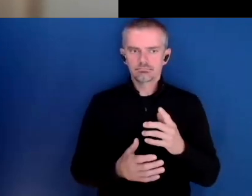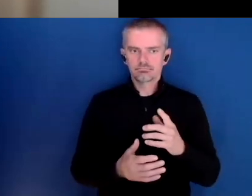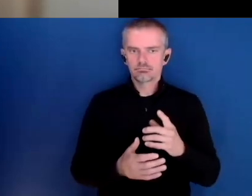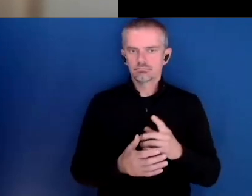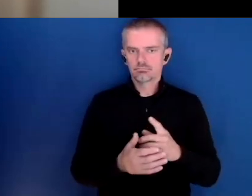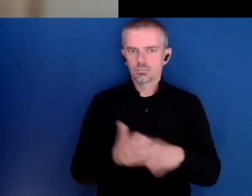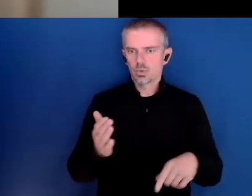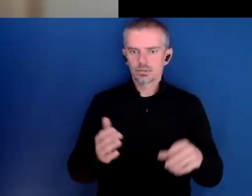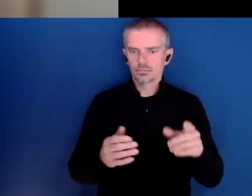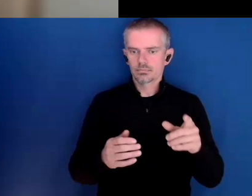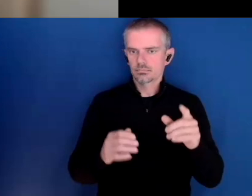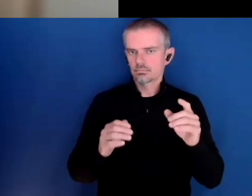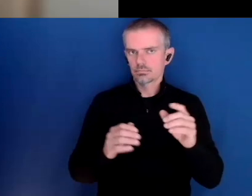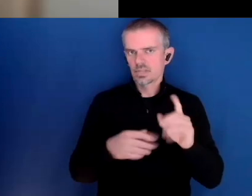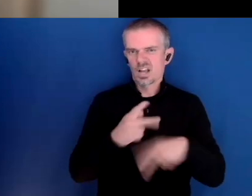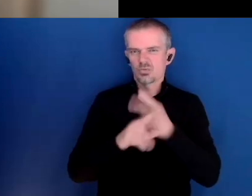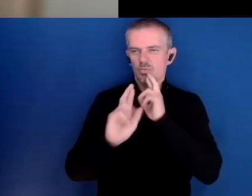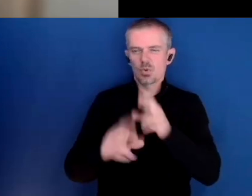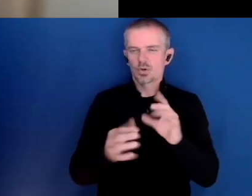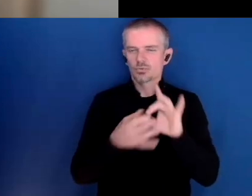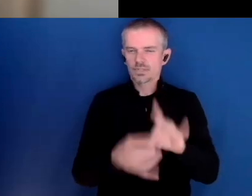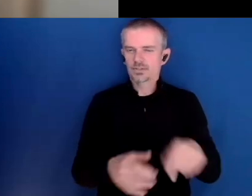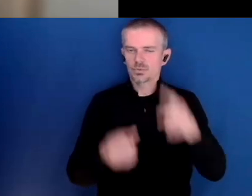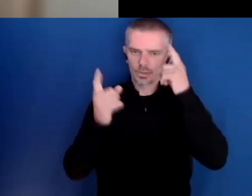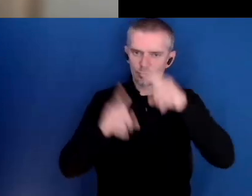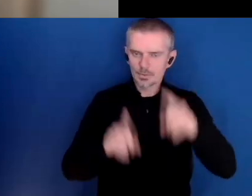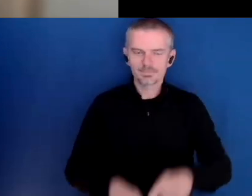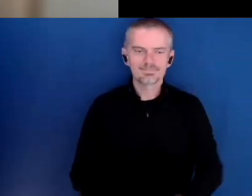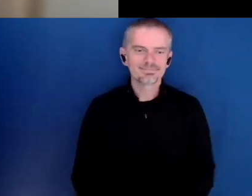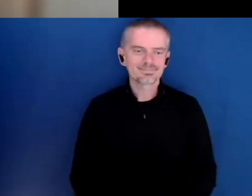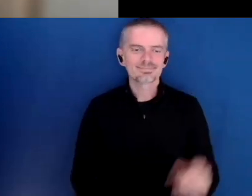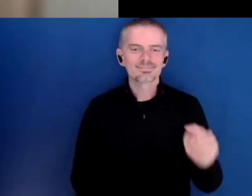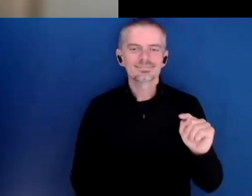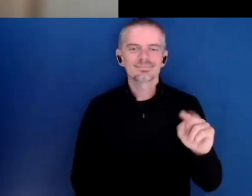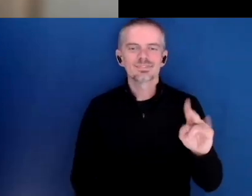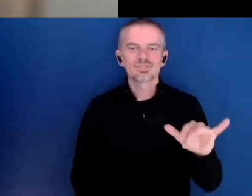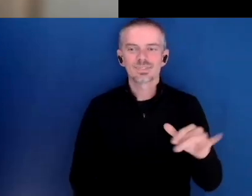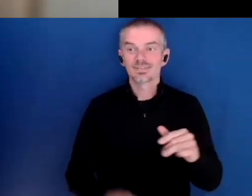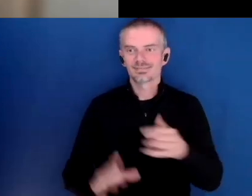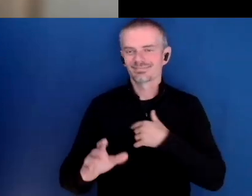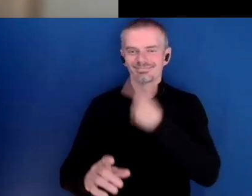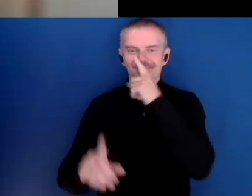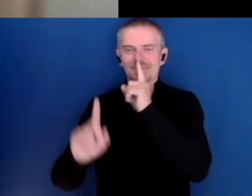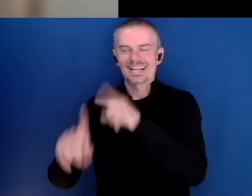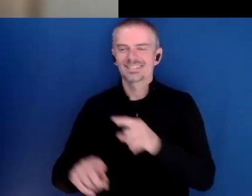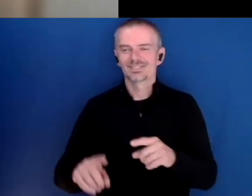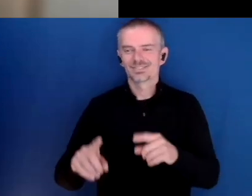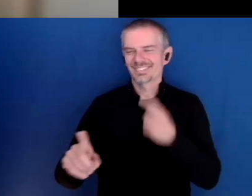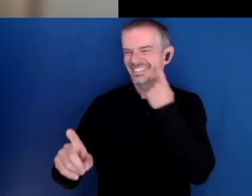tools? Yeah, I'll start that because I was actually typing that response when Darby was talking.